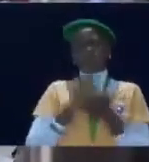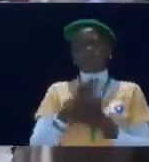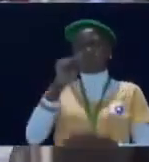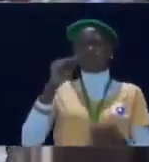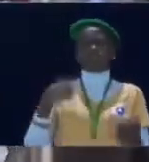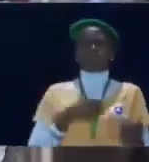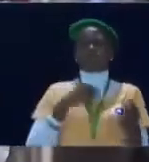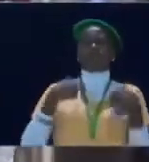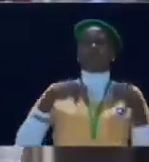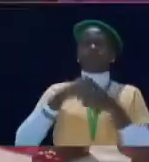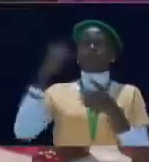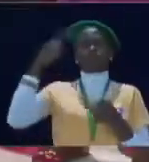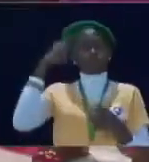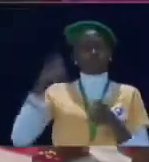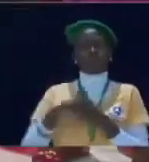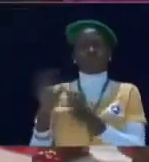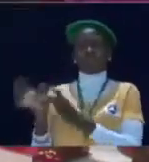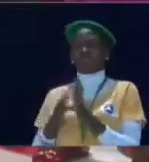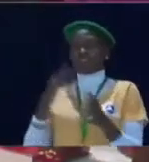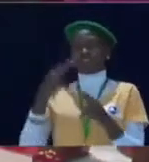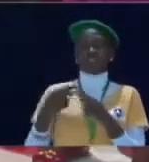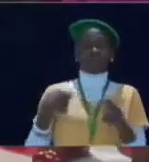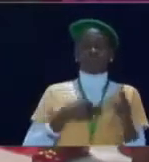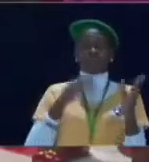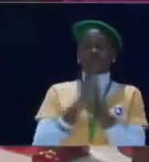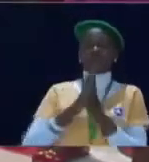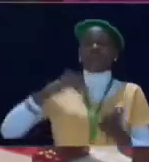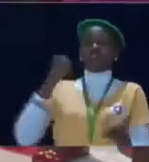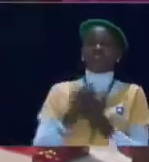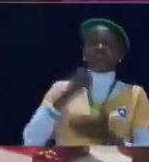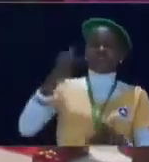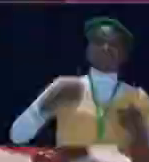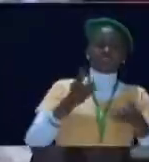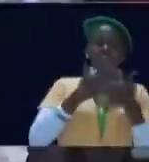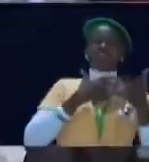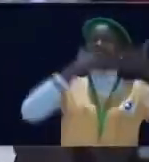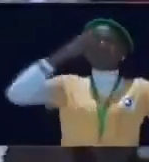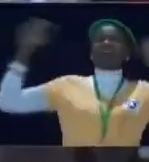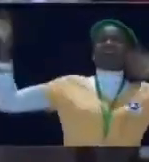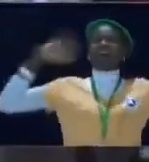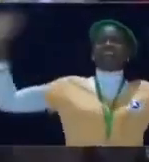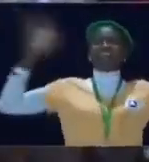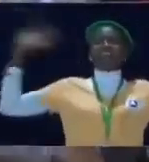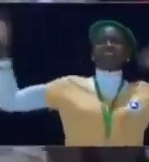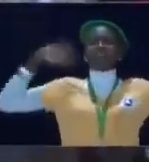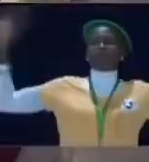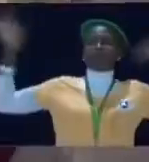have in you. For in Jesus' name we pray. Can somebody shout hallelujah?